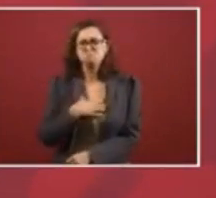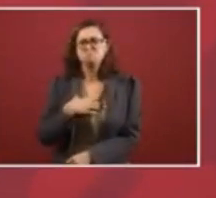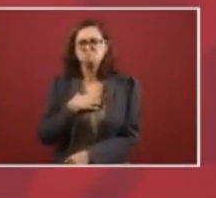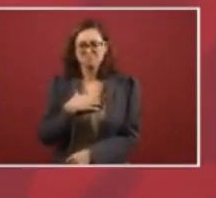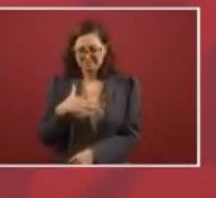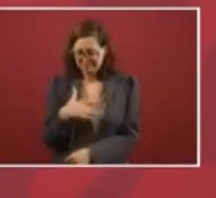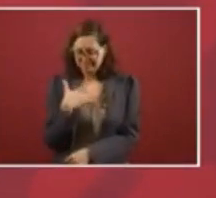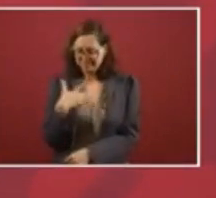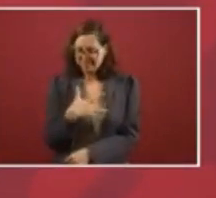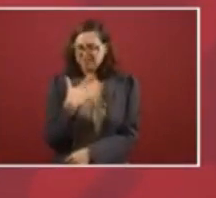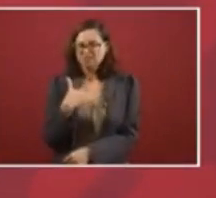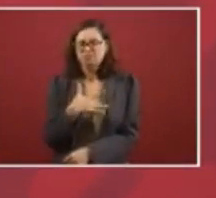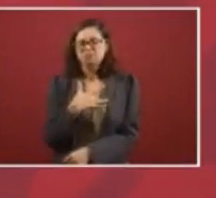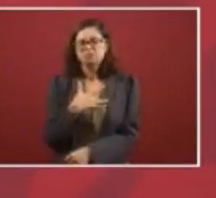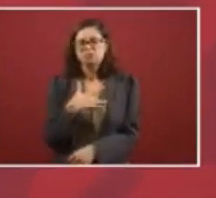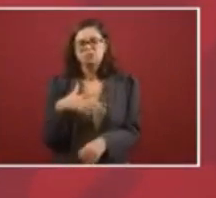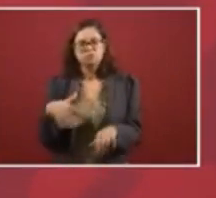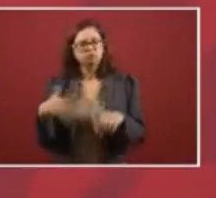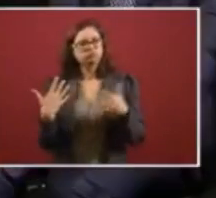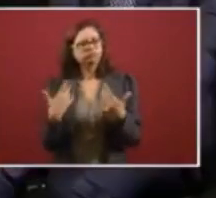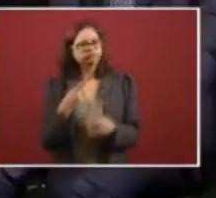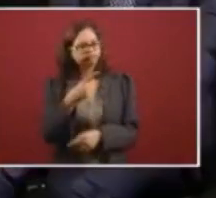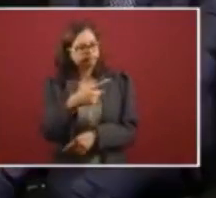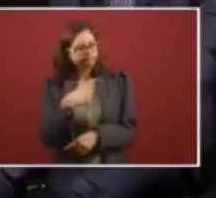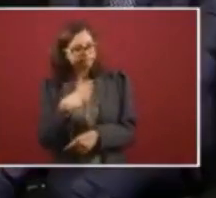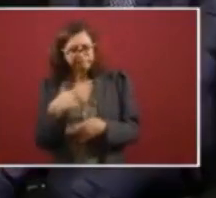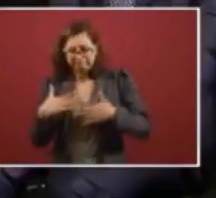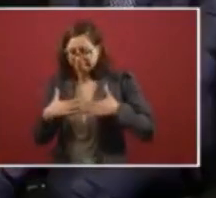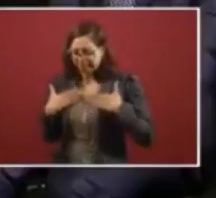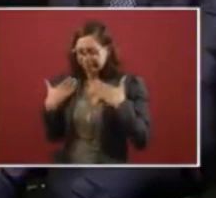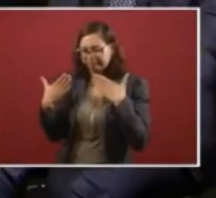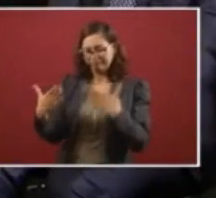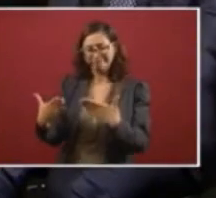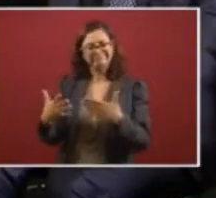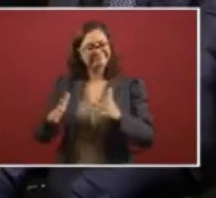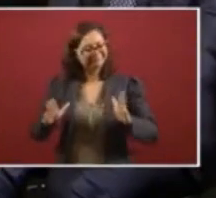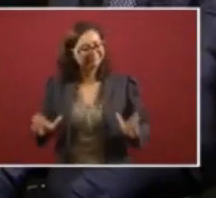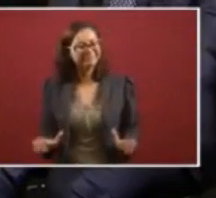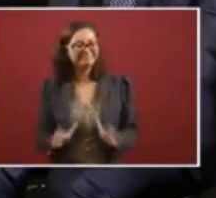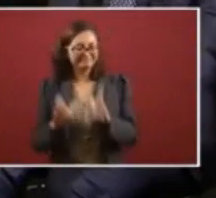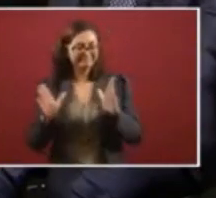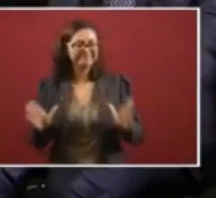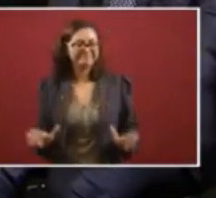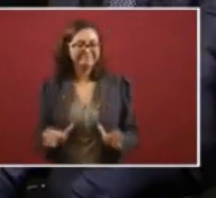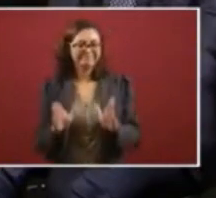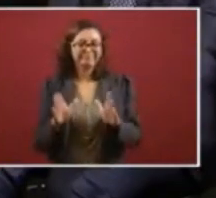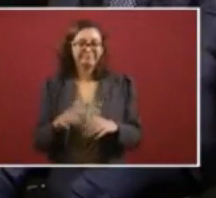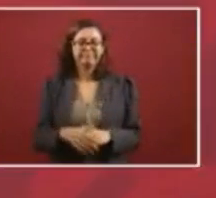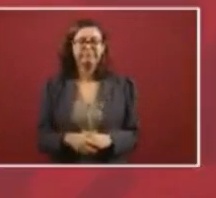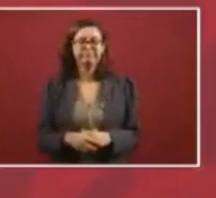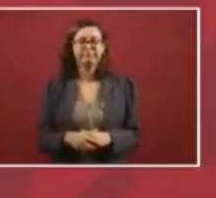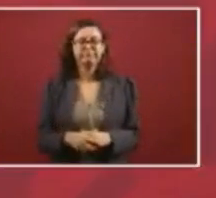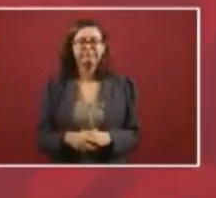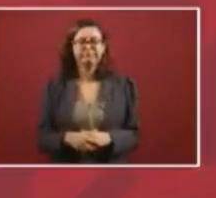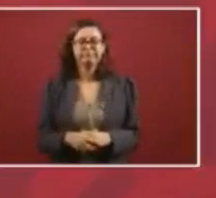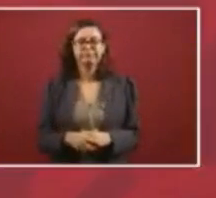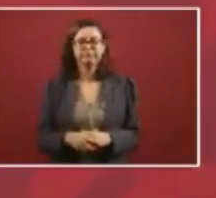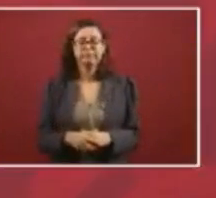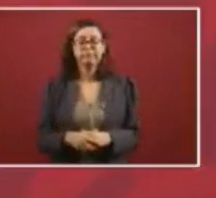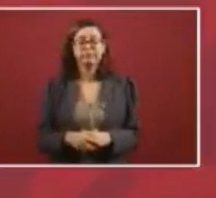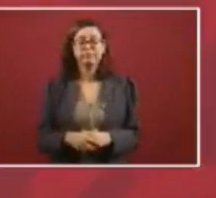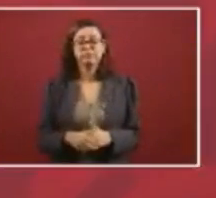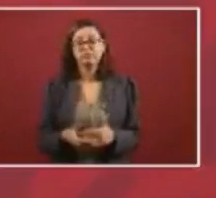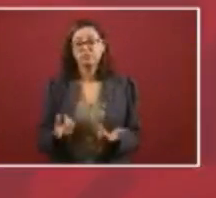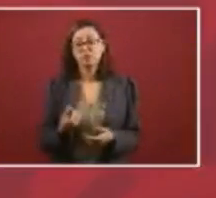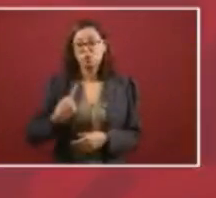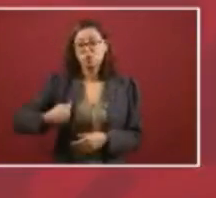and we are motivated and enthusiastic due to the confidence that was given to us